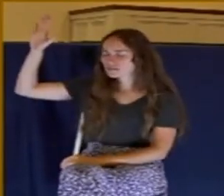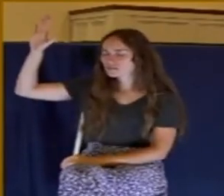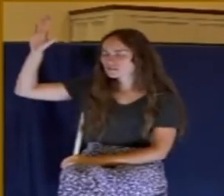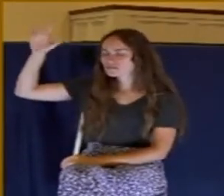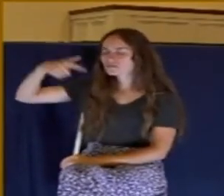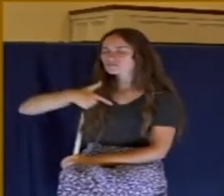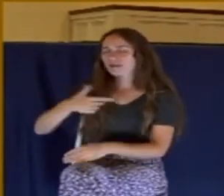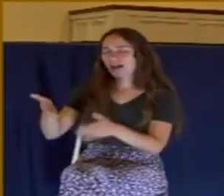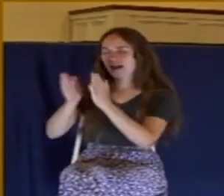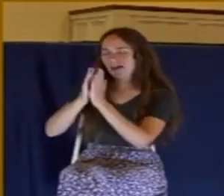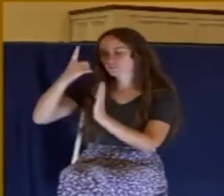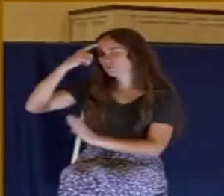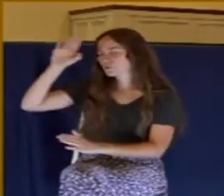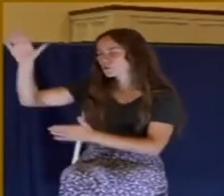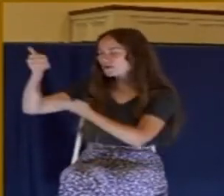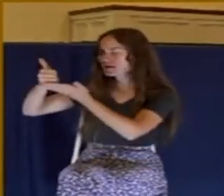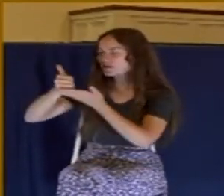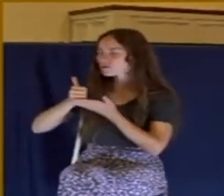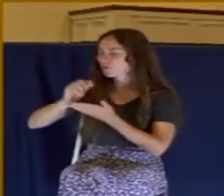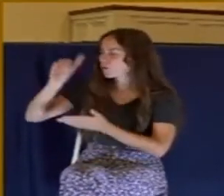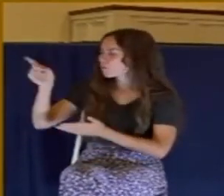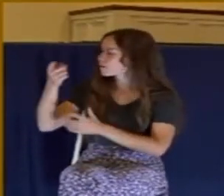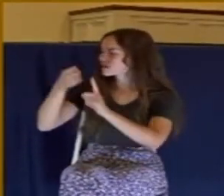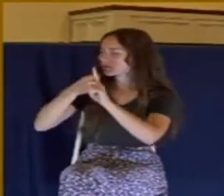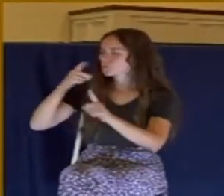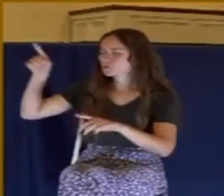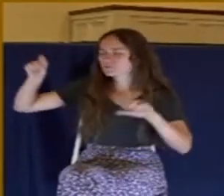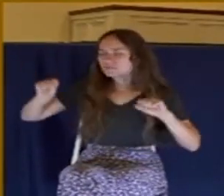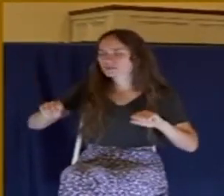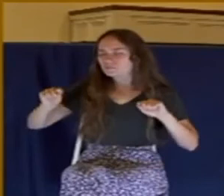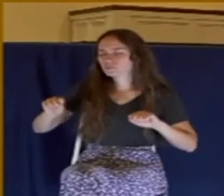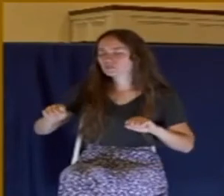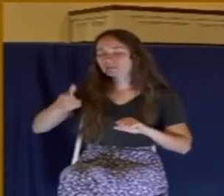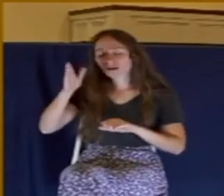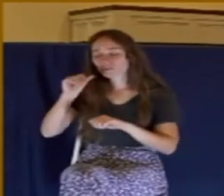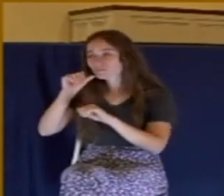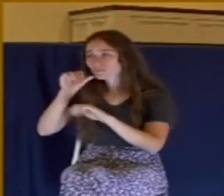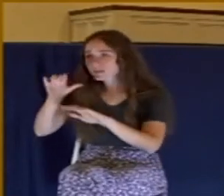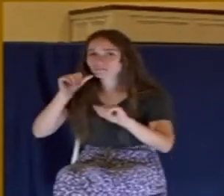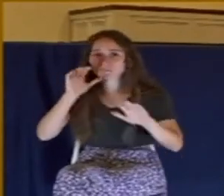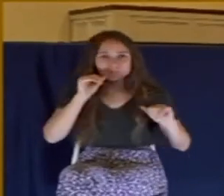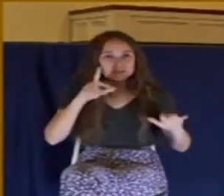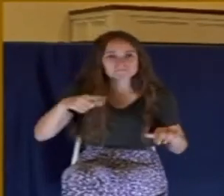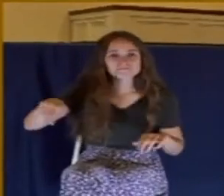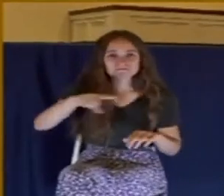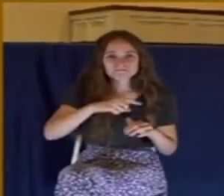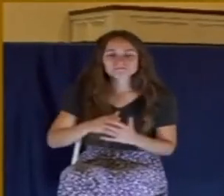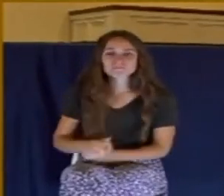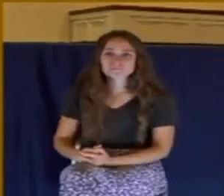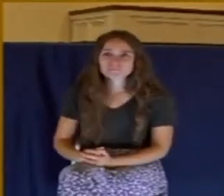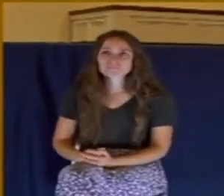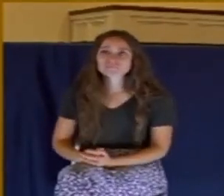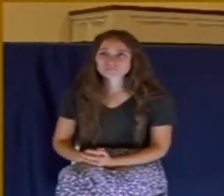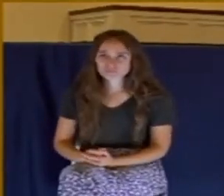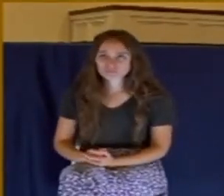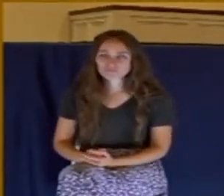help that only you can give. God bless you. God bless you.